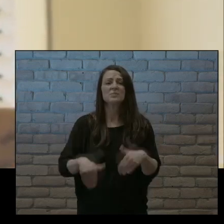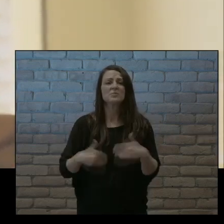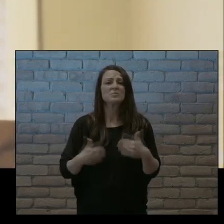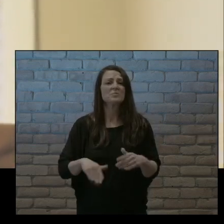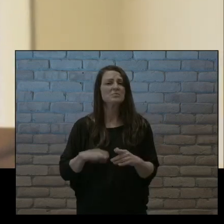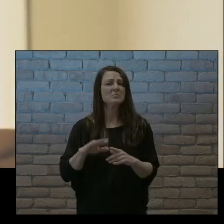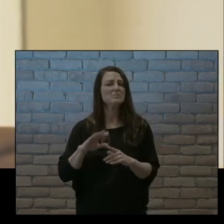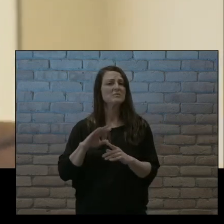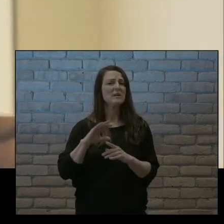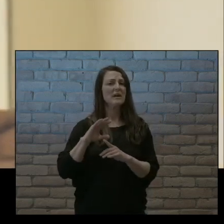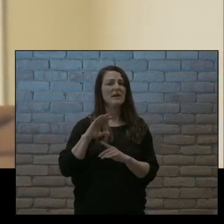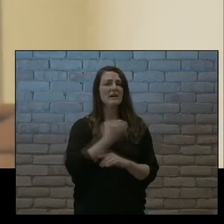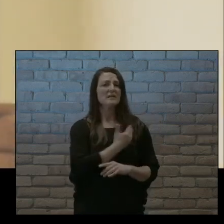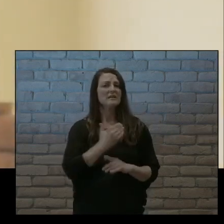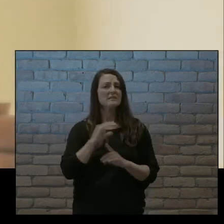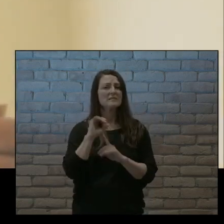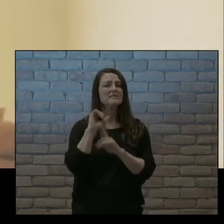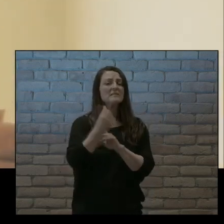were in.